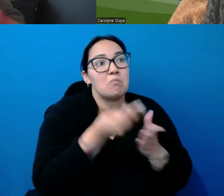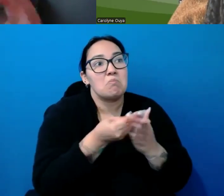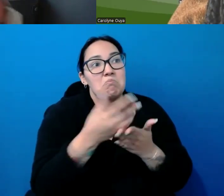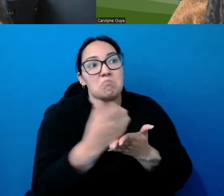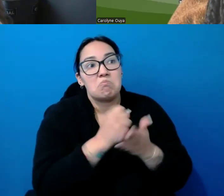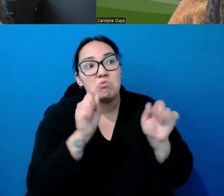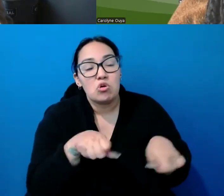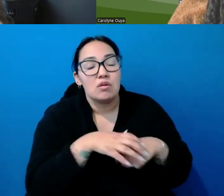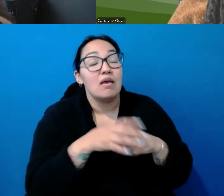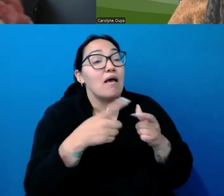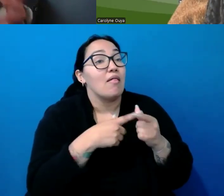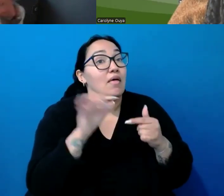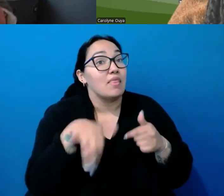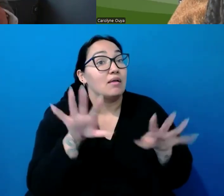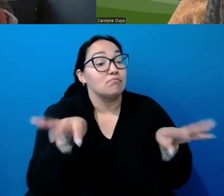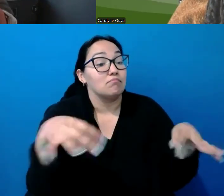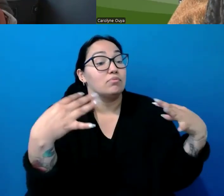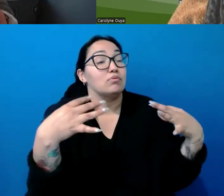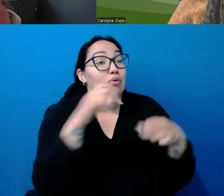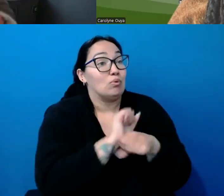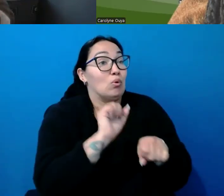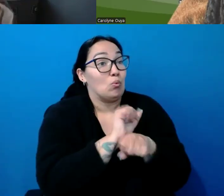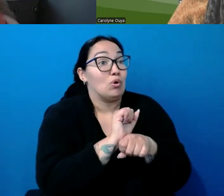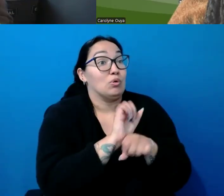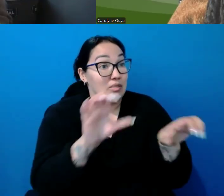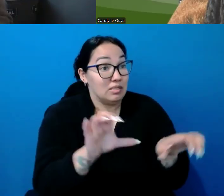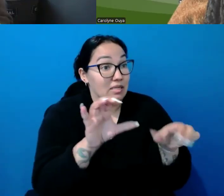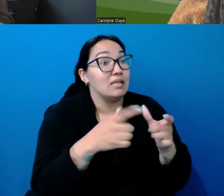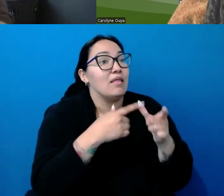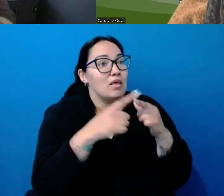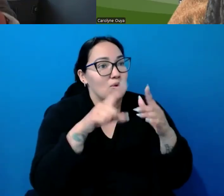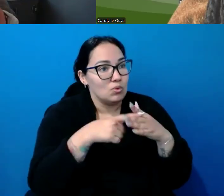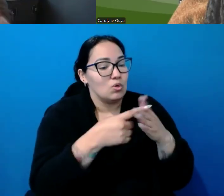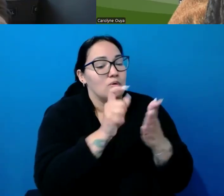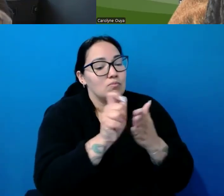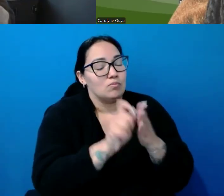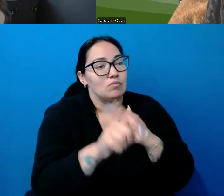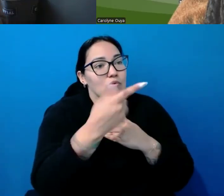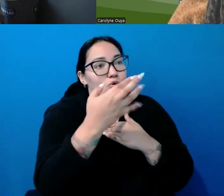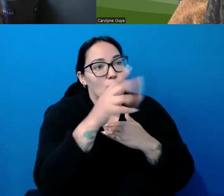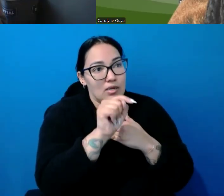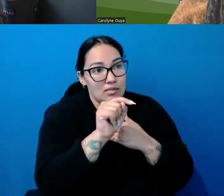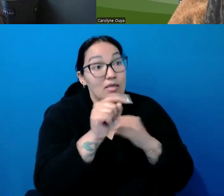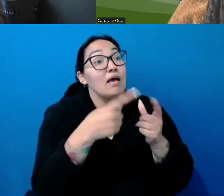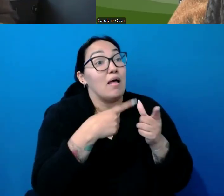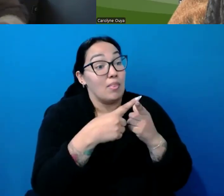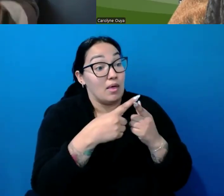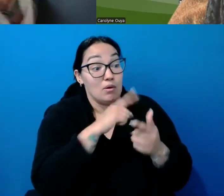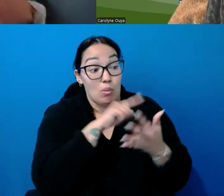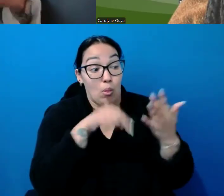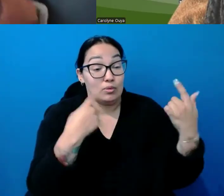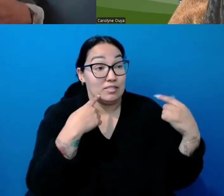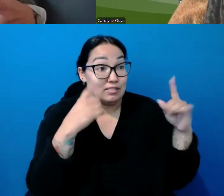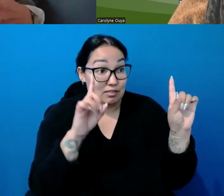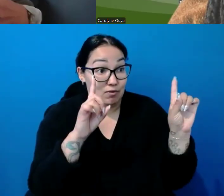then that drew attention of the work that we were doing and we began writing grants. And then when those grants were successful and we